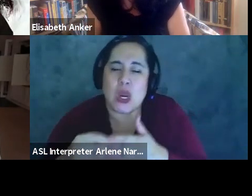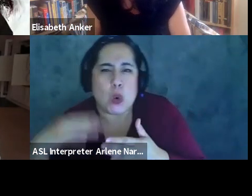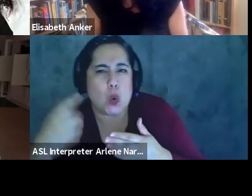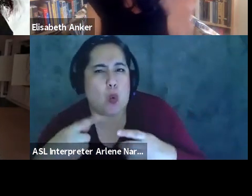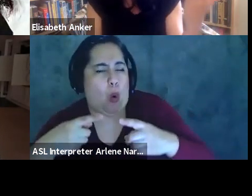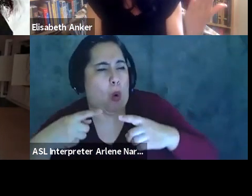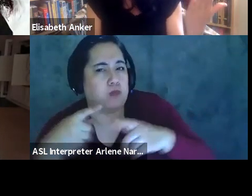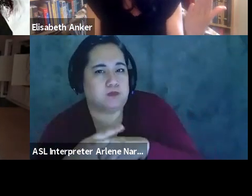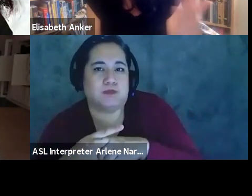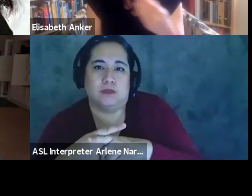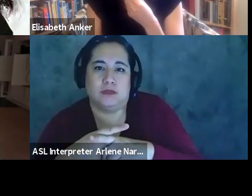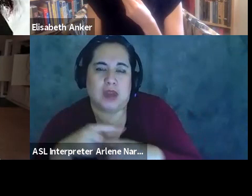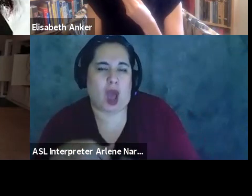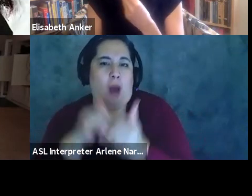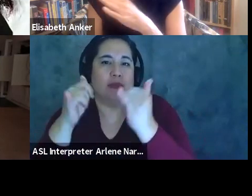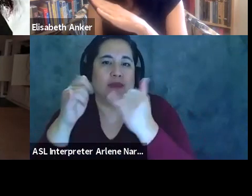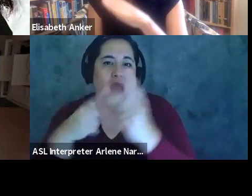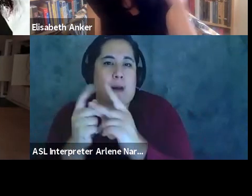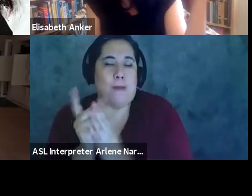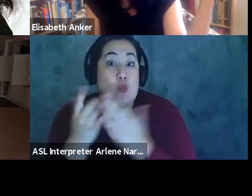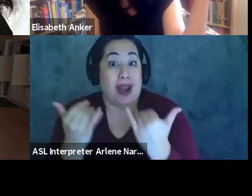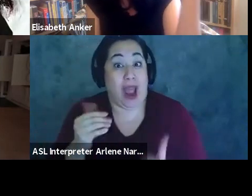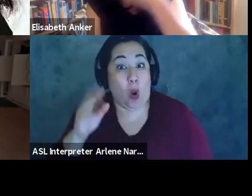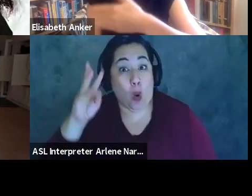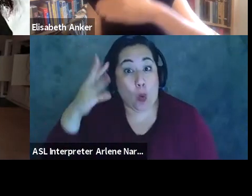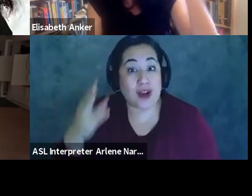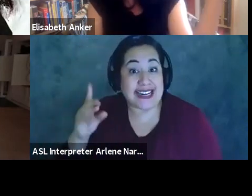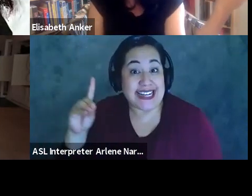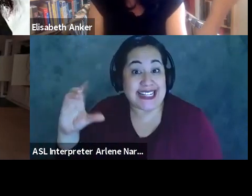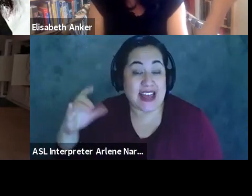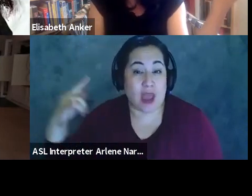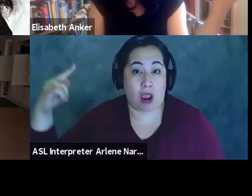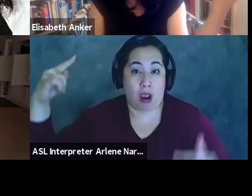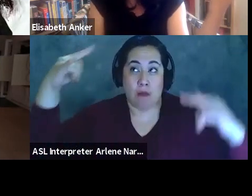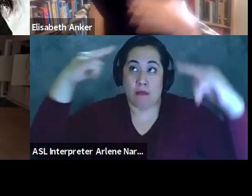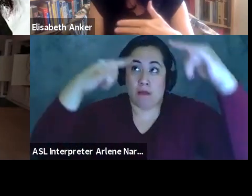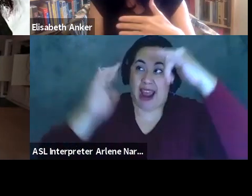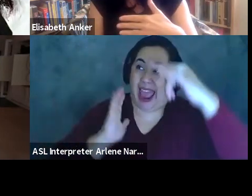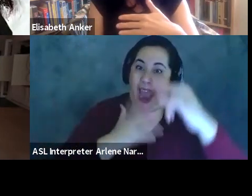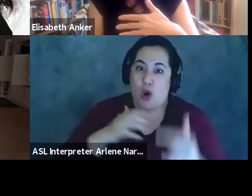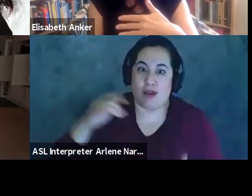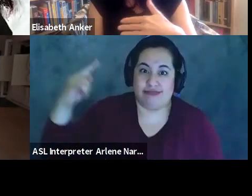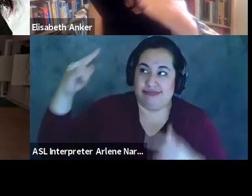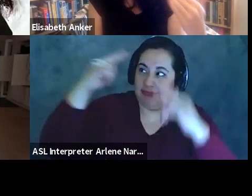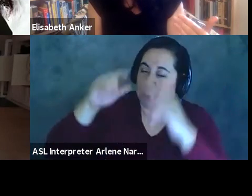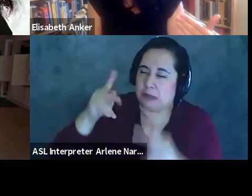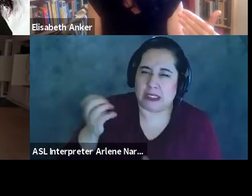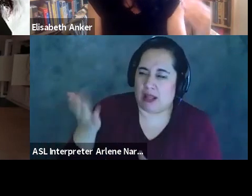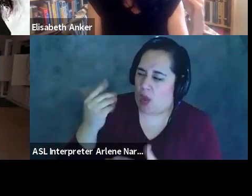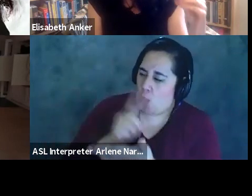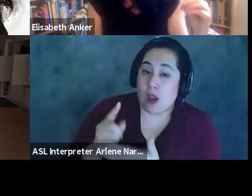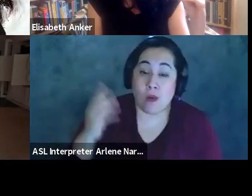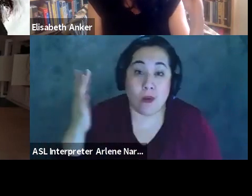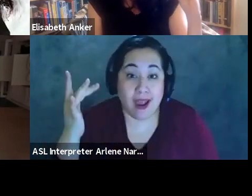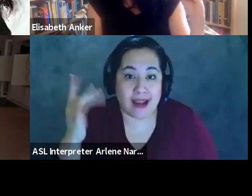moment. You know, right now in Washington, DC, they've been flying airplanes over our airspace for the last week because